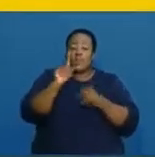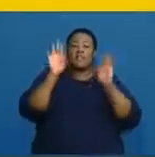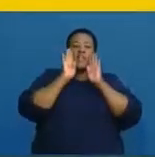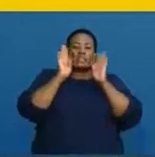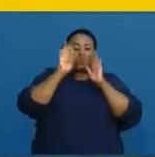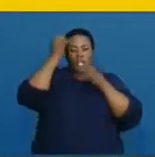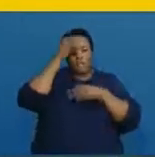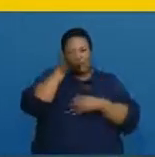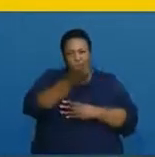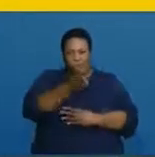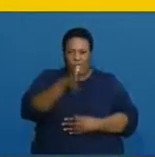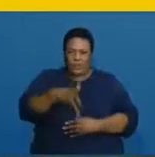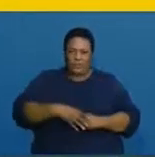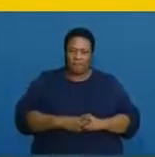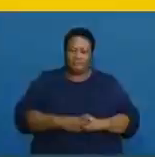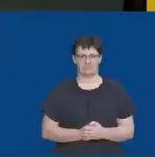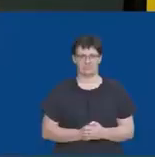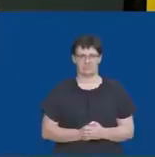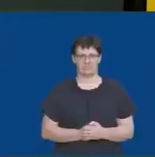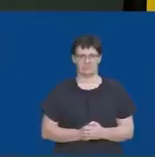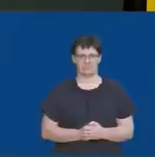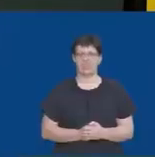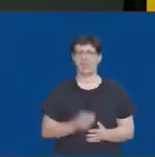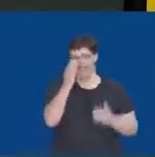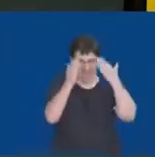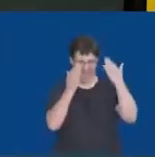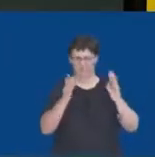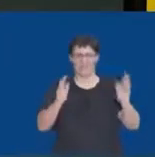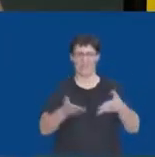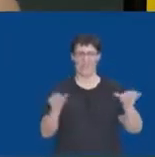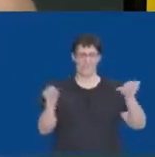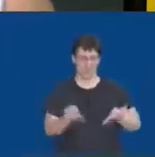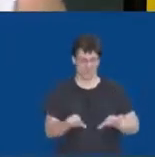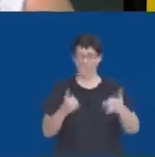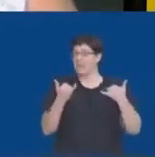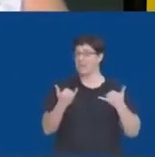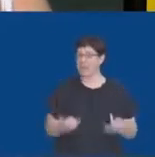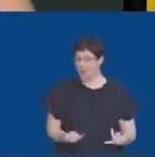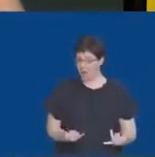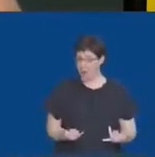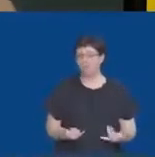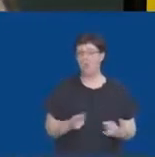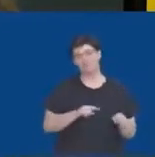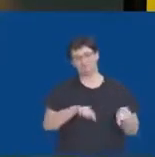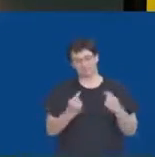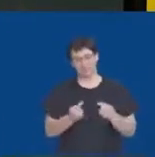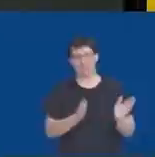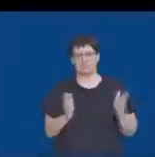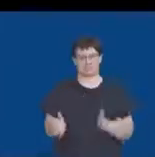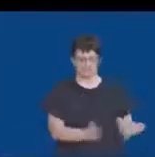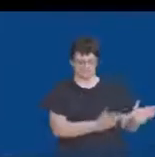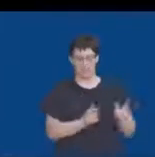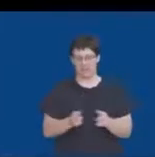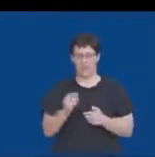our Facebook page and all of the details will be there. Hi guys, welcome back. So now we're going to move on to a different section and a different